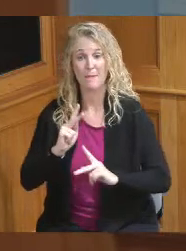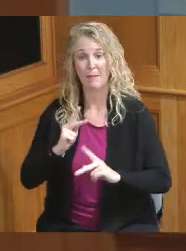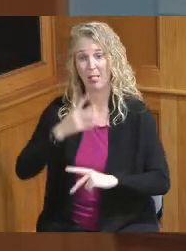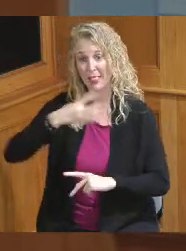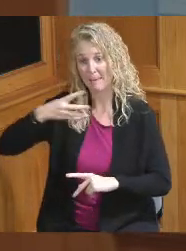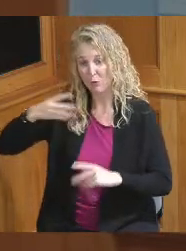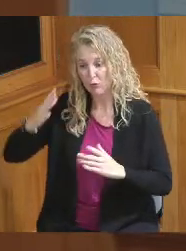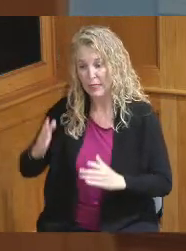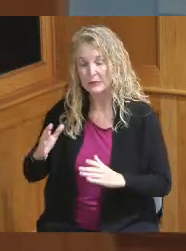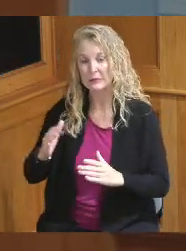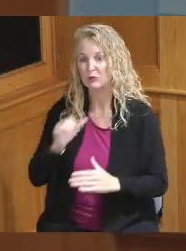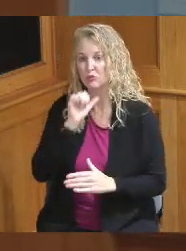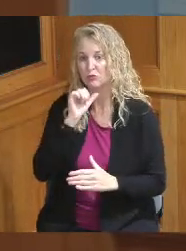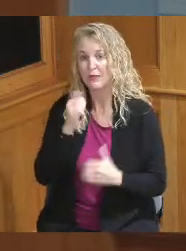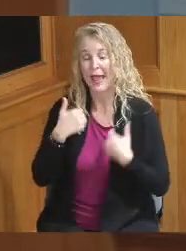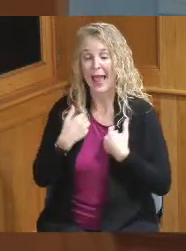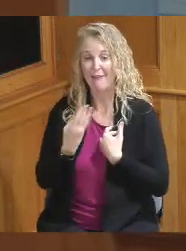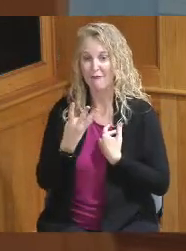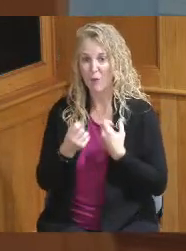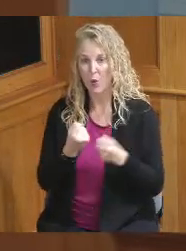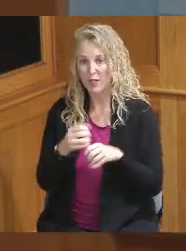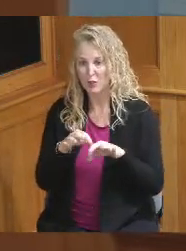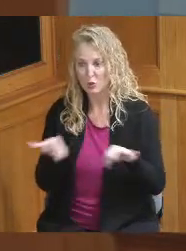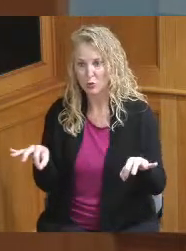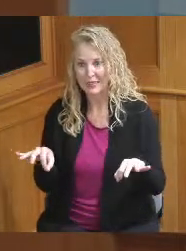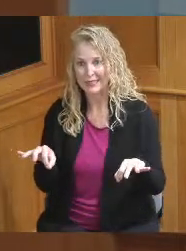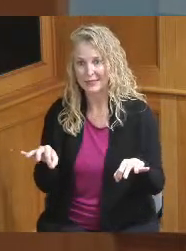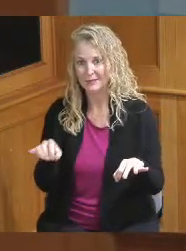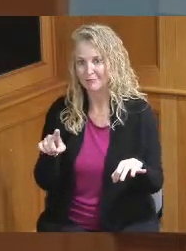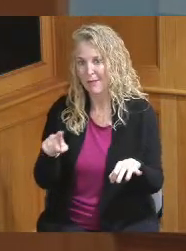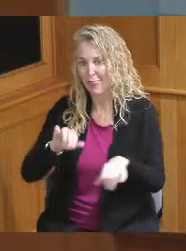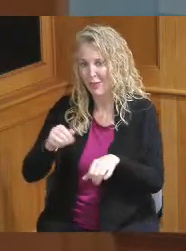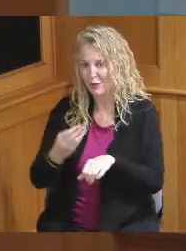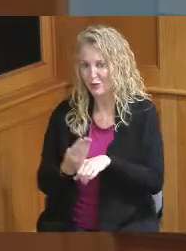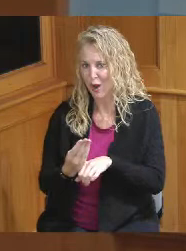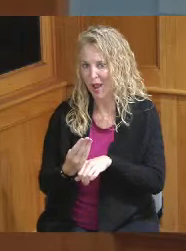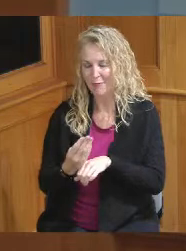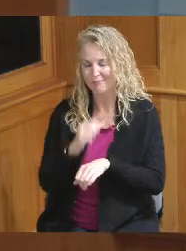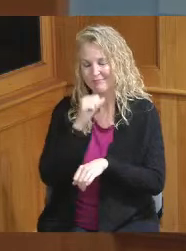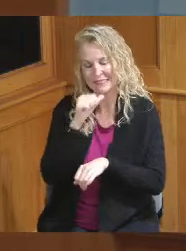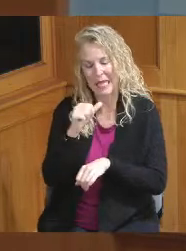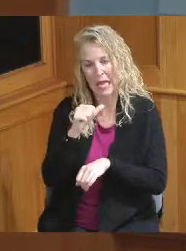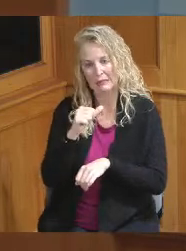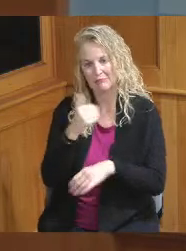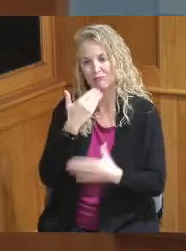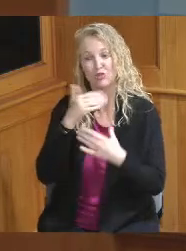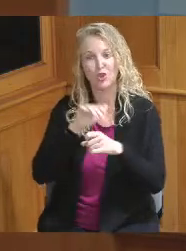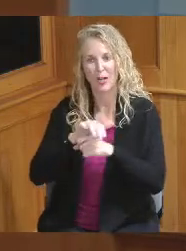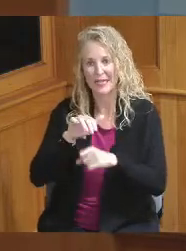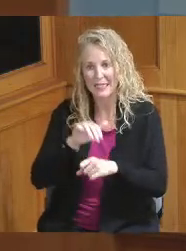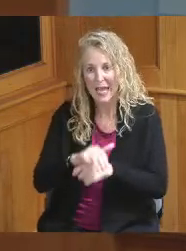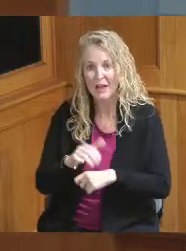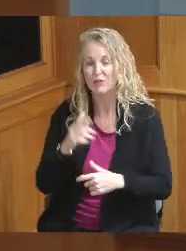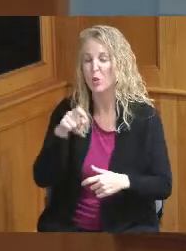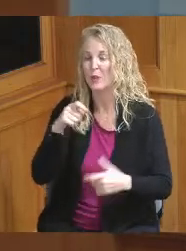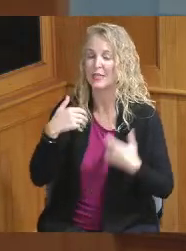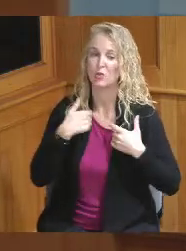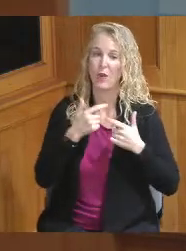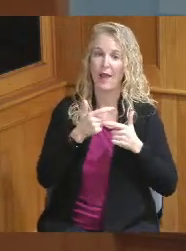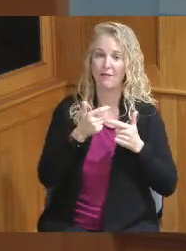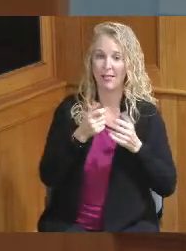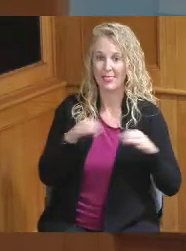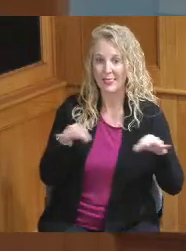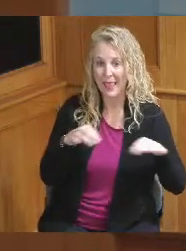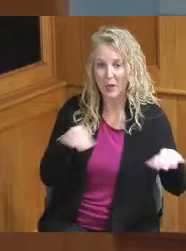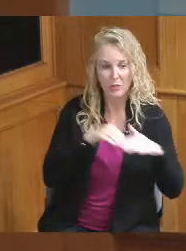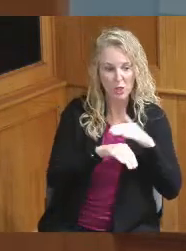higher, but they're underemployed. So having access to resources through language access and trusted entities and partners to access these